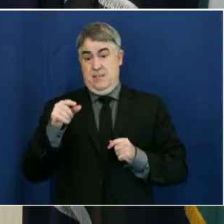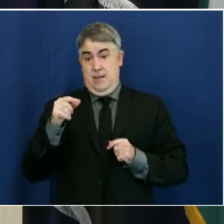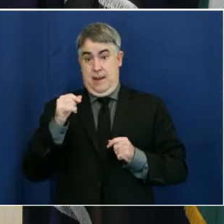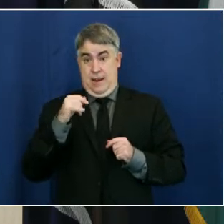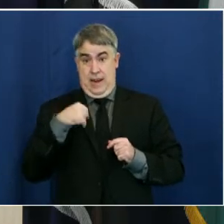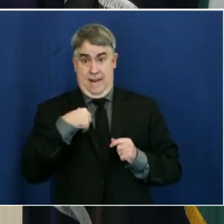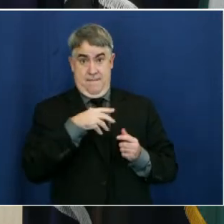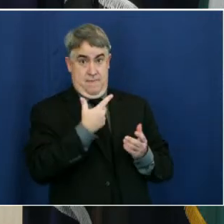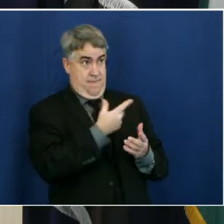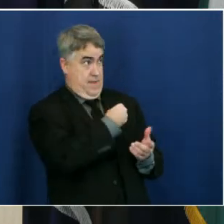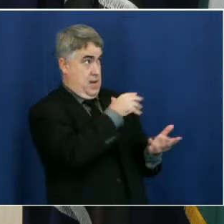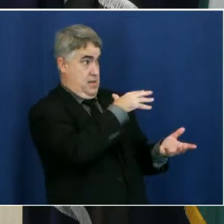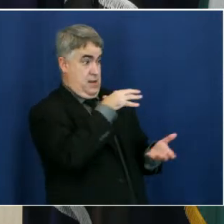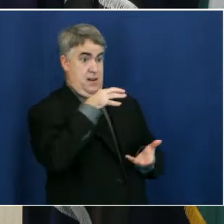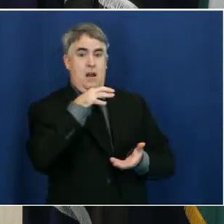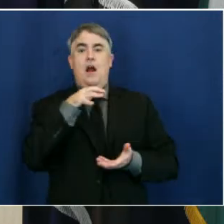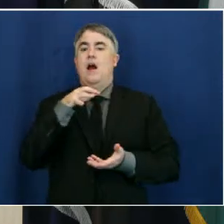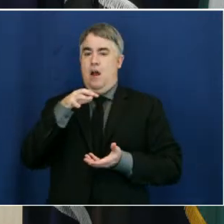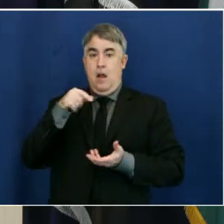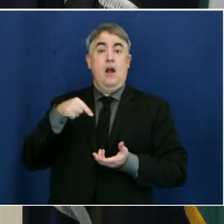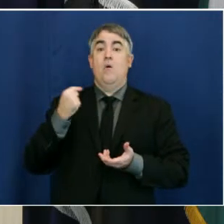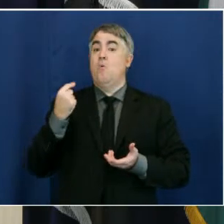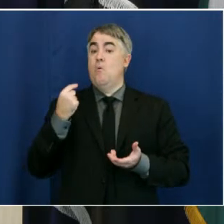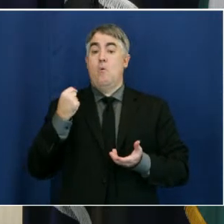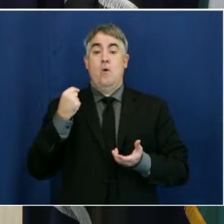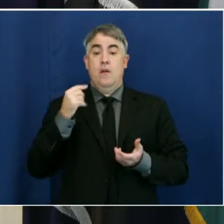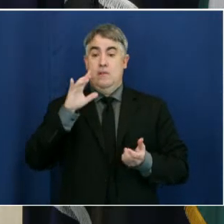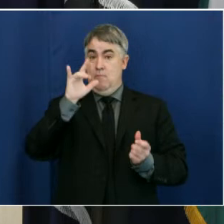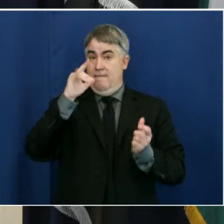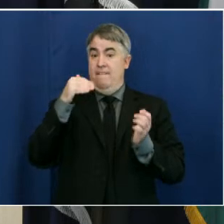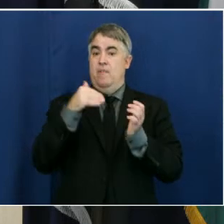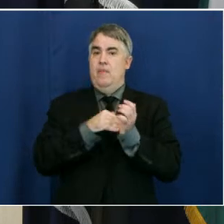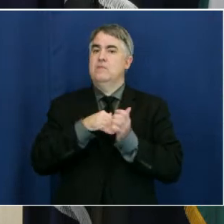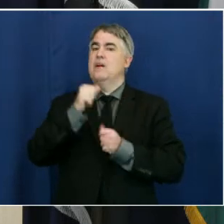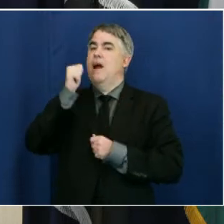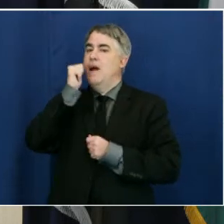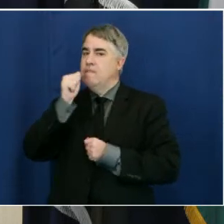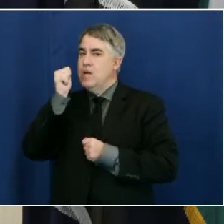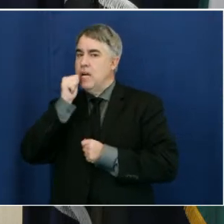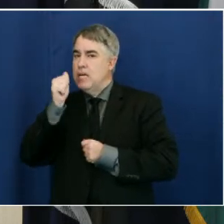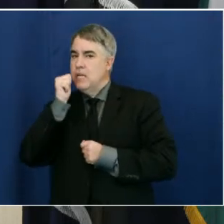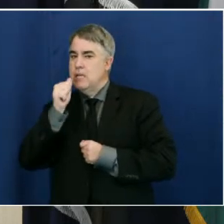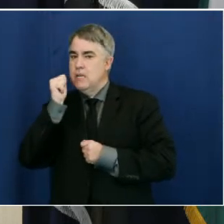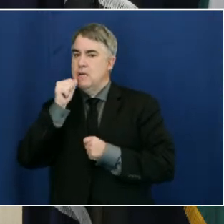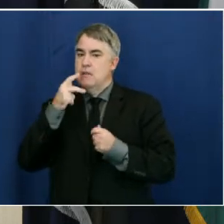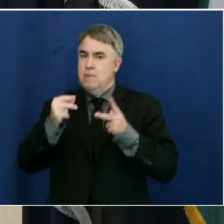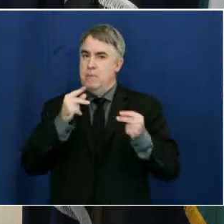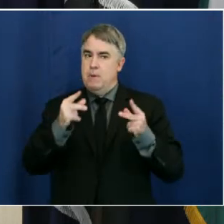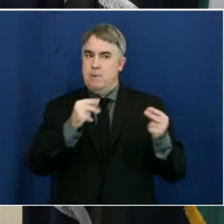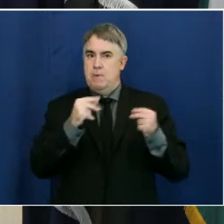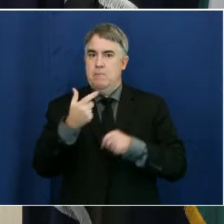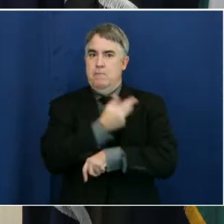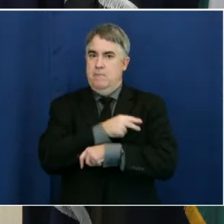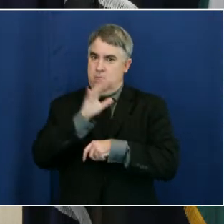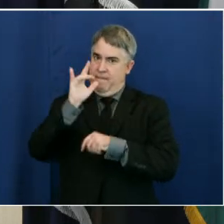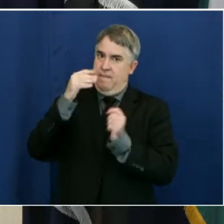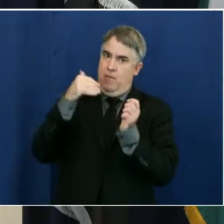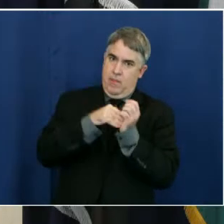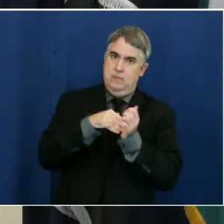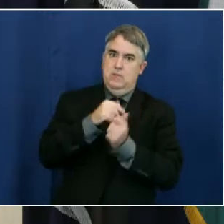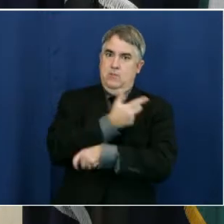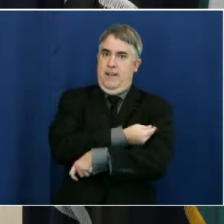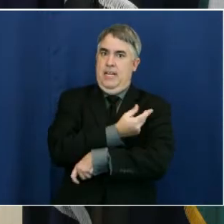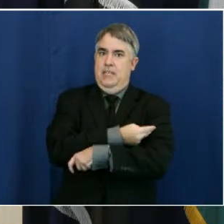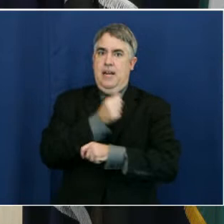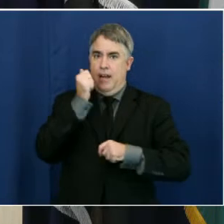doing approximately 25,000 a day every single day through our pods and our superstations. And again, that is additive to all of the great